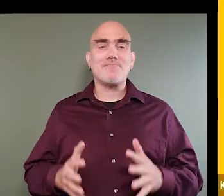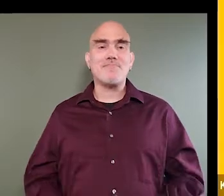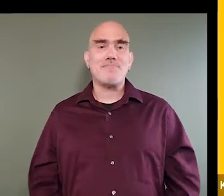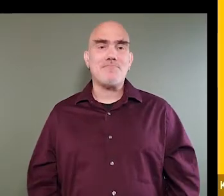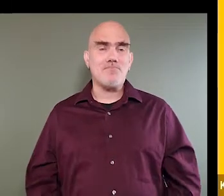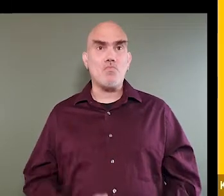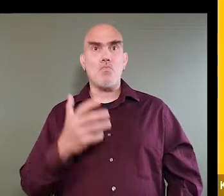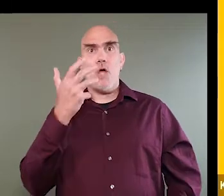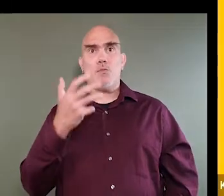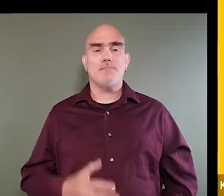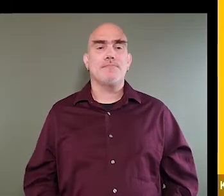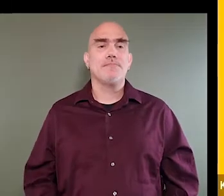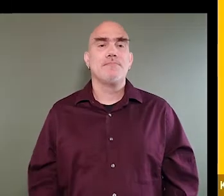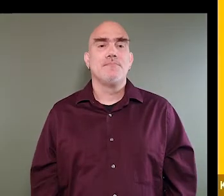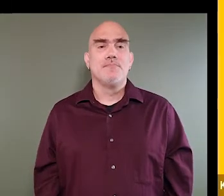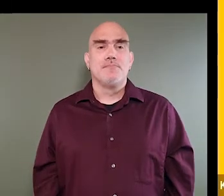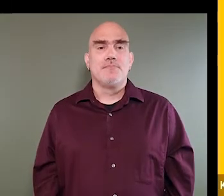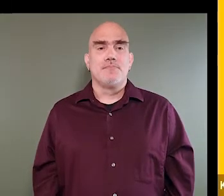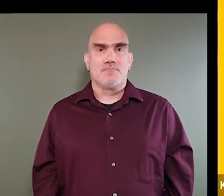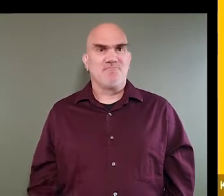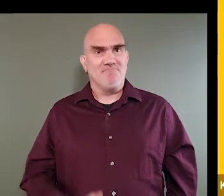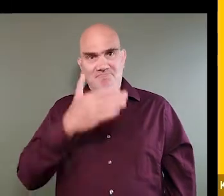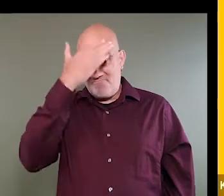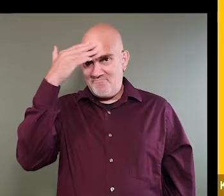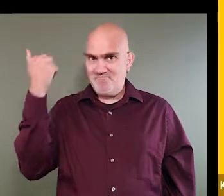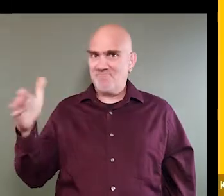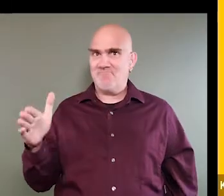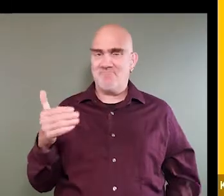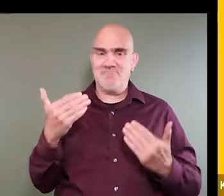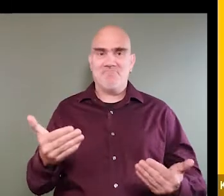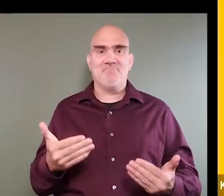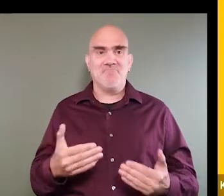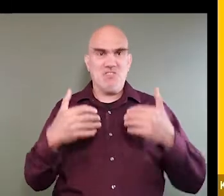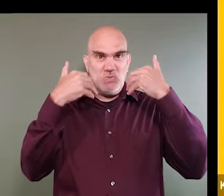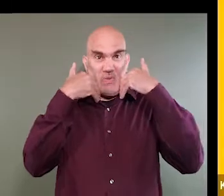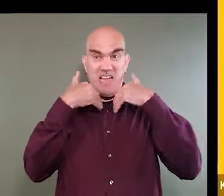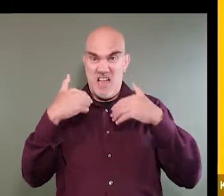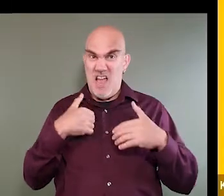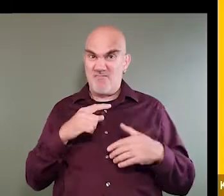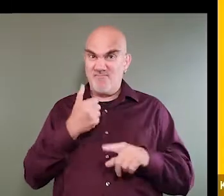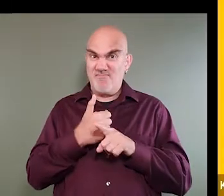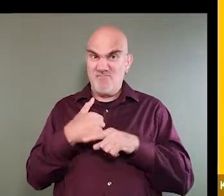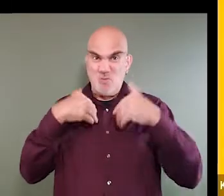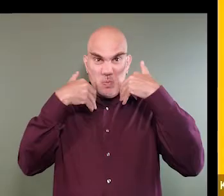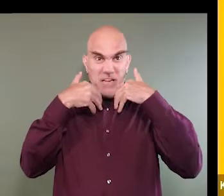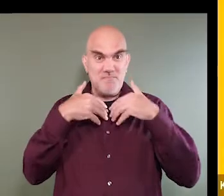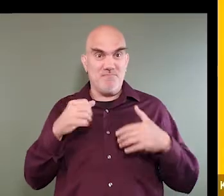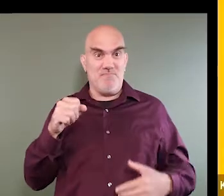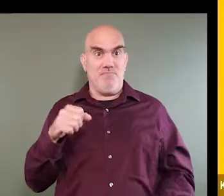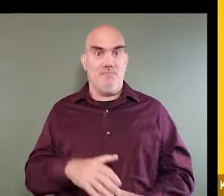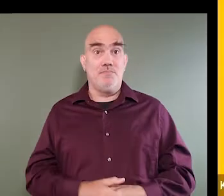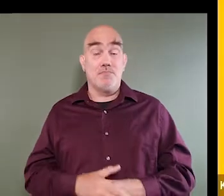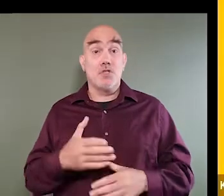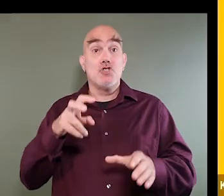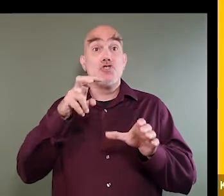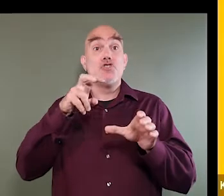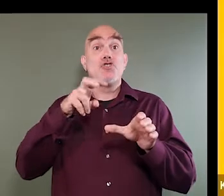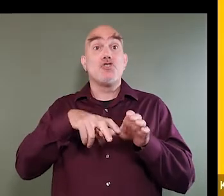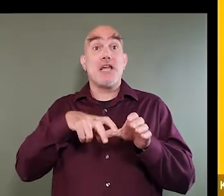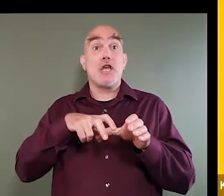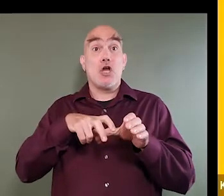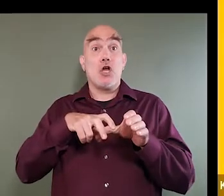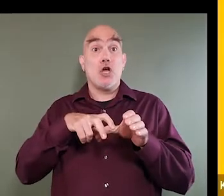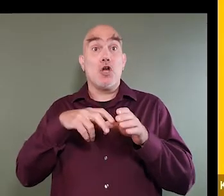Whew. Wipe that sweat off your brow. I am working up that sweat. Pull our chairs back out